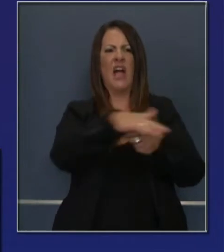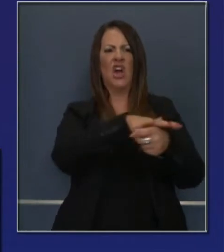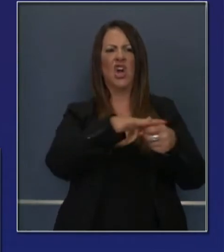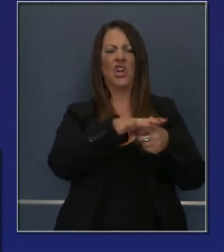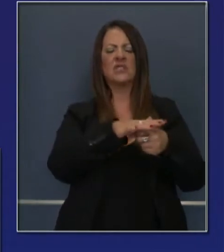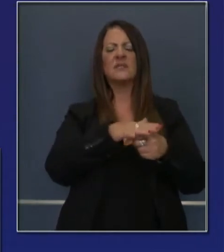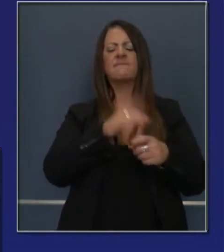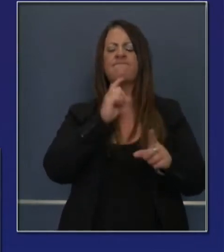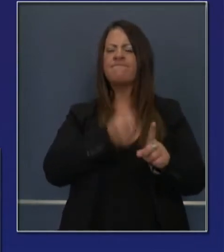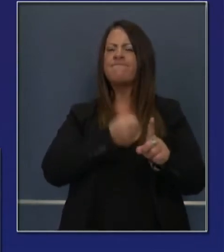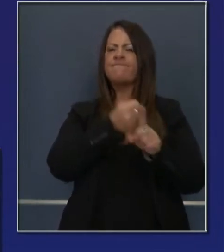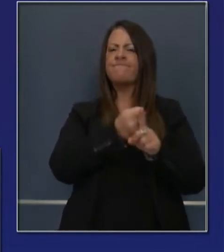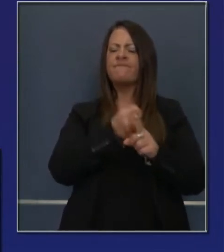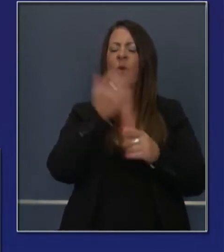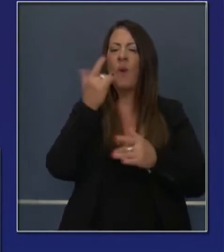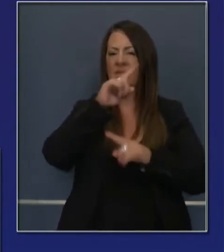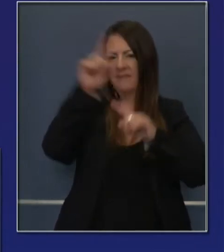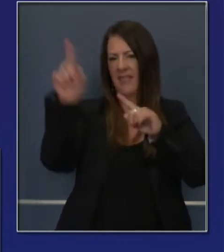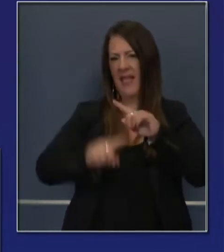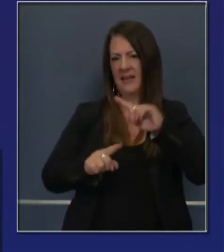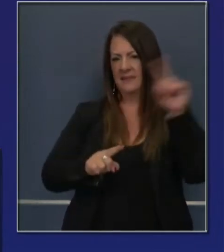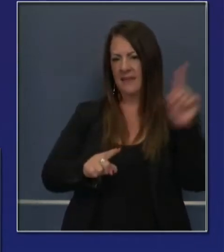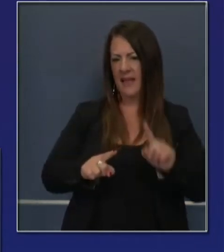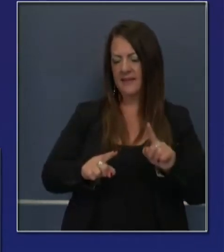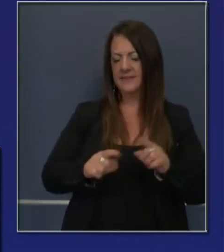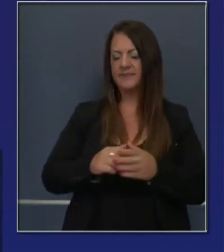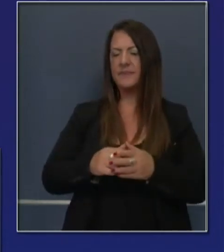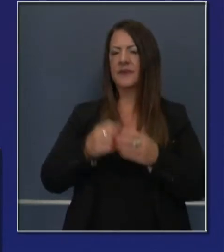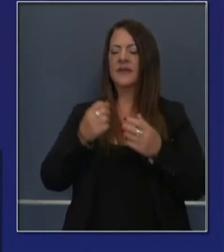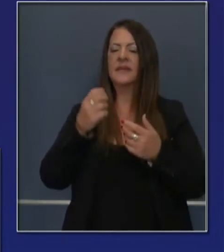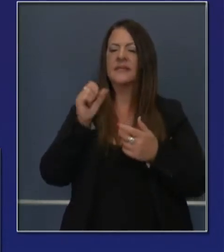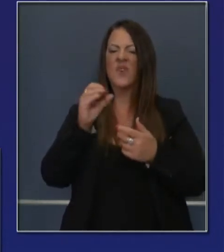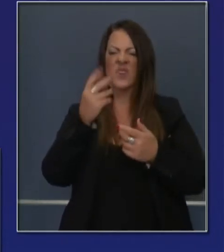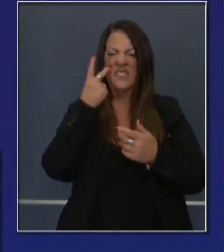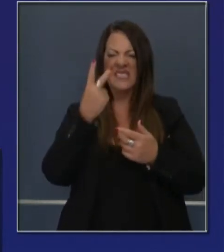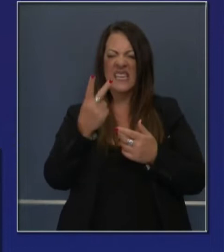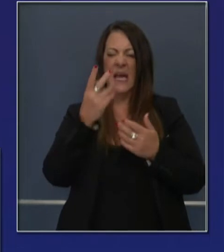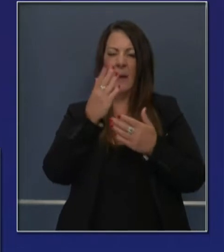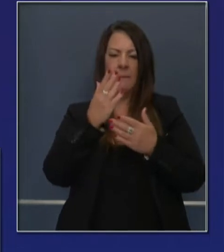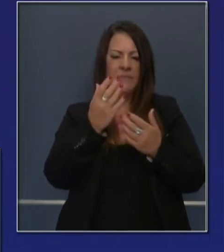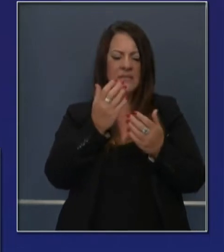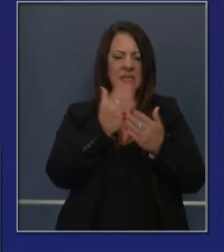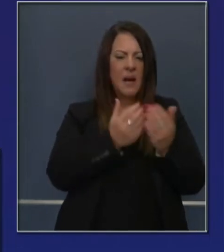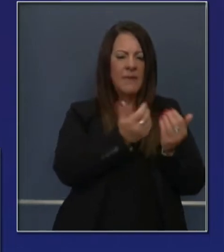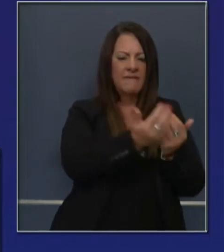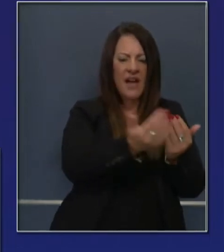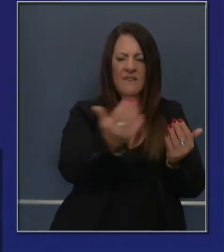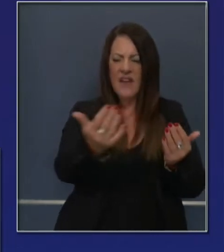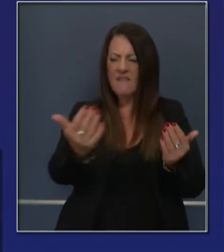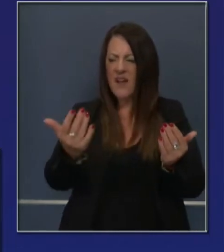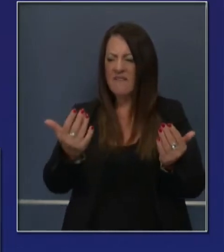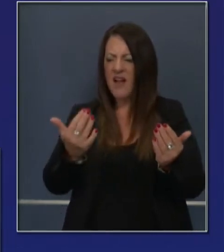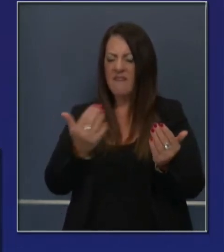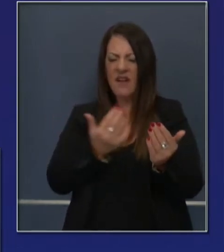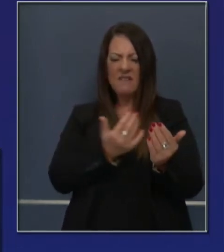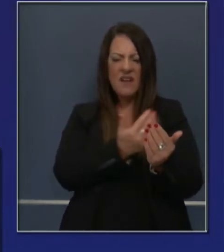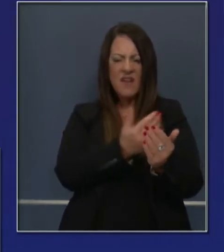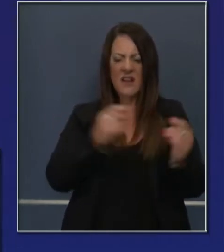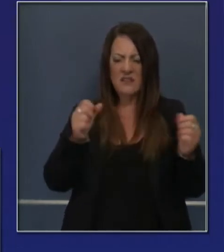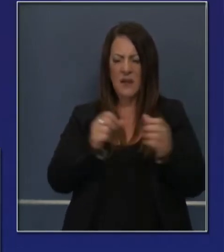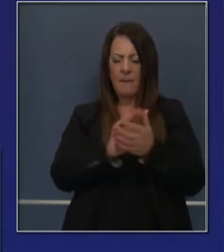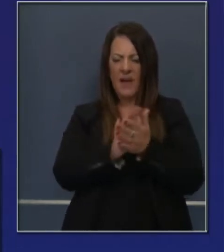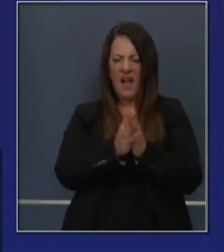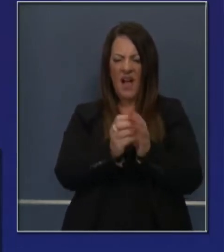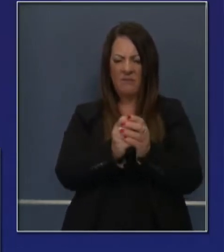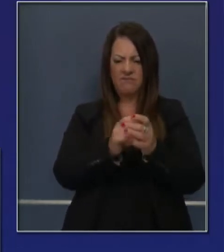were lightning complex fires, many different fires in a geographic area, many of them coming together as